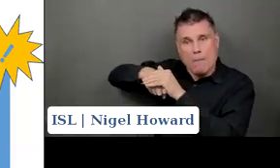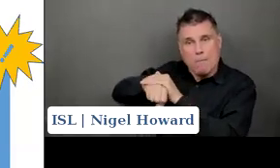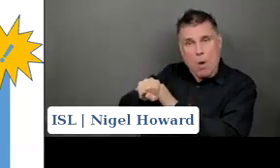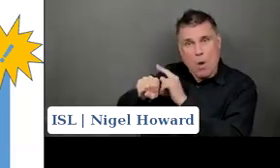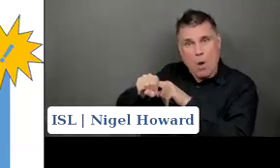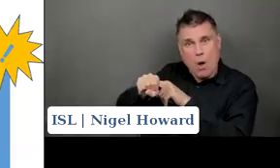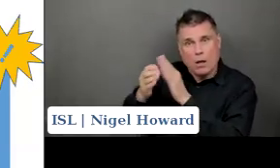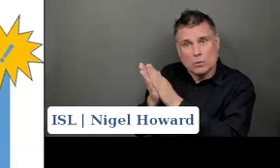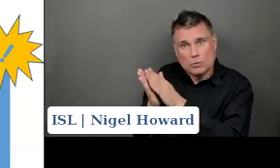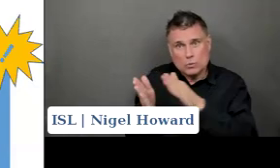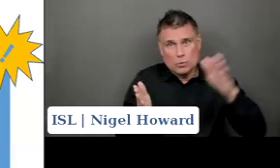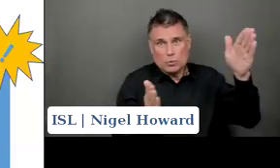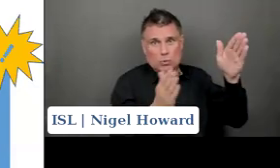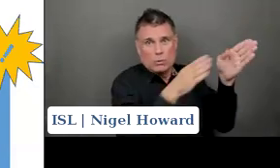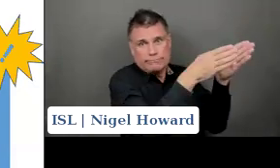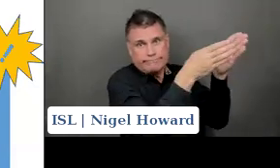schemes. And why is that?